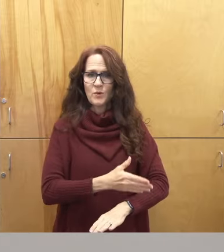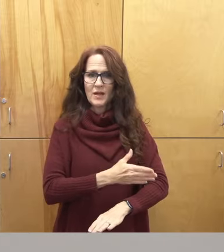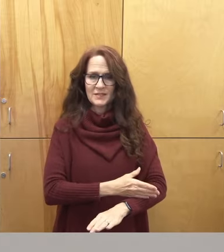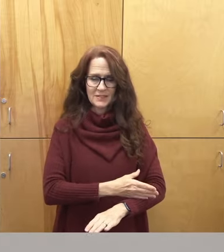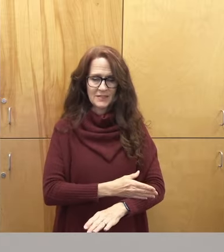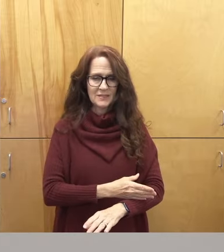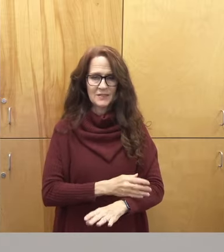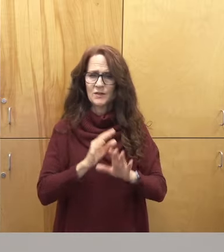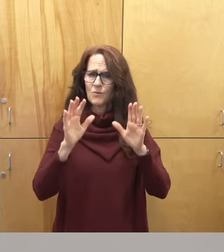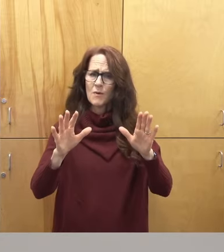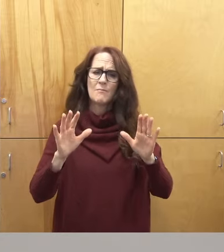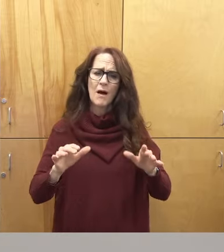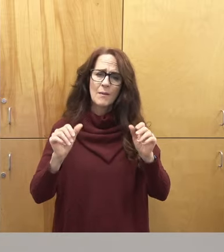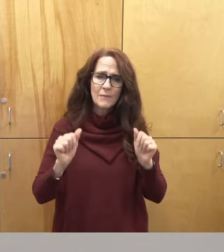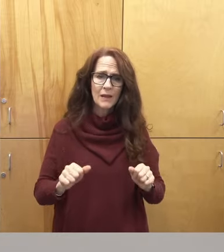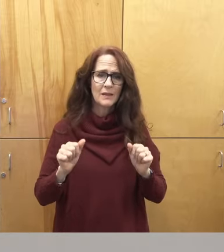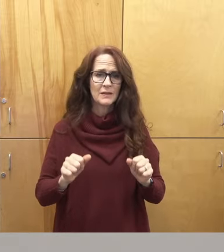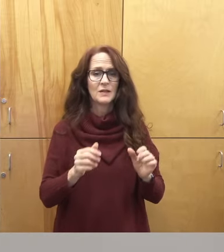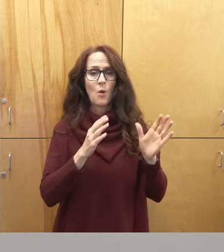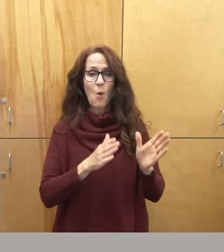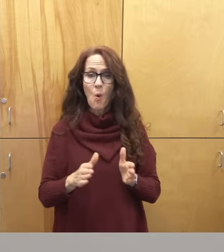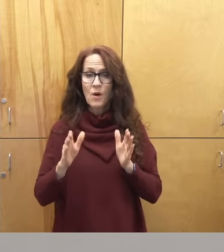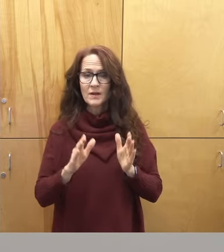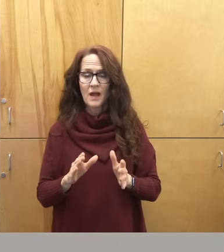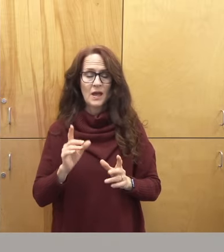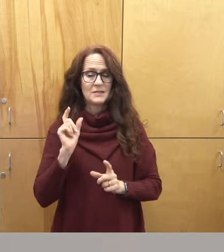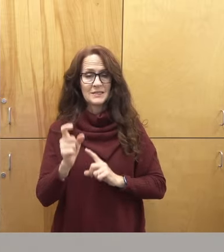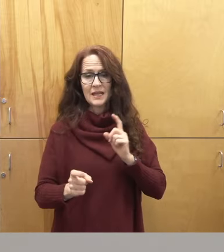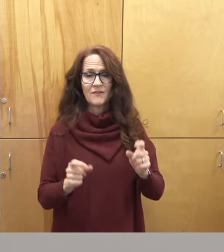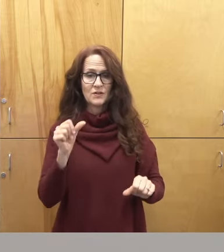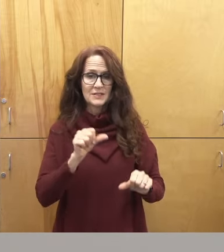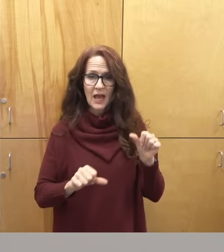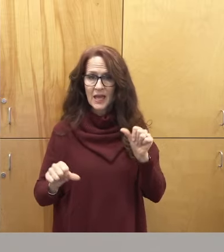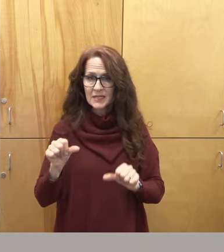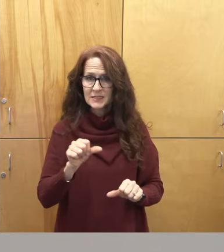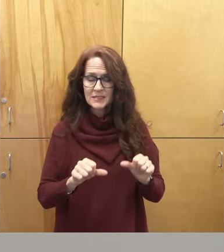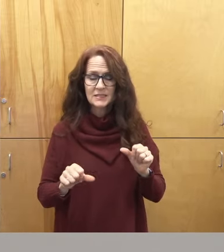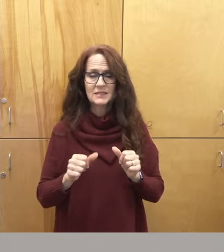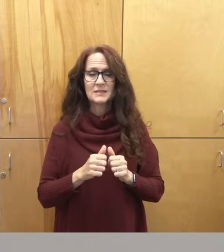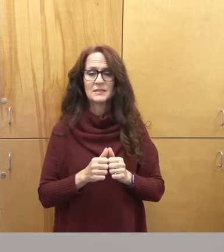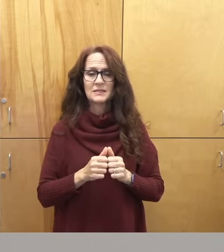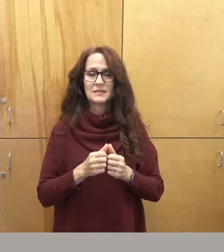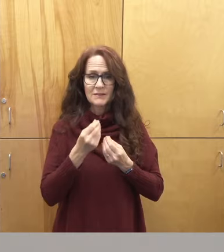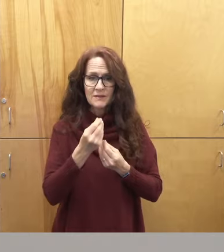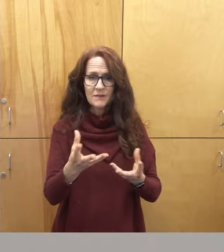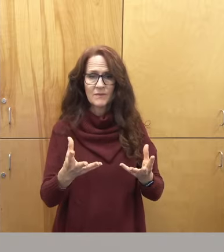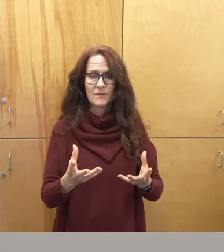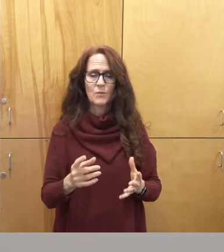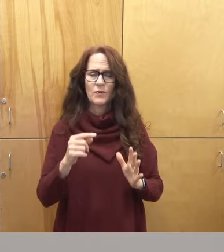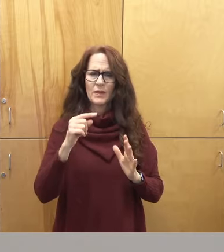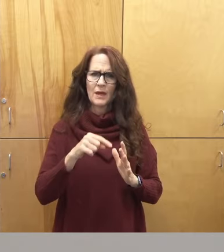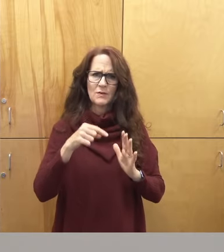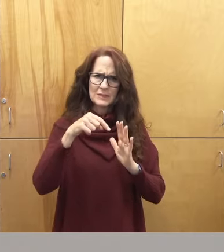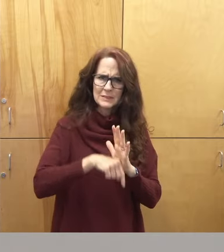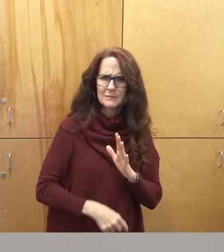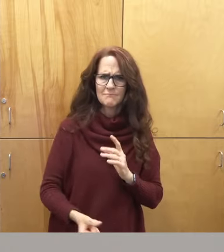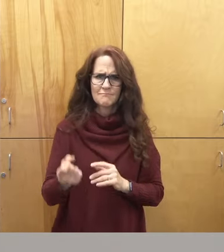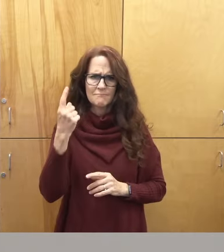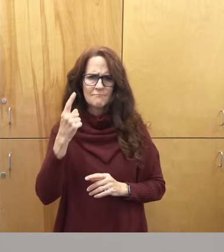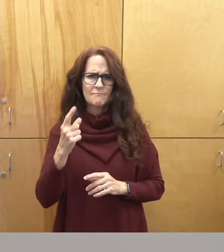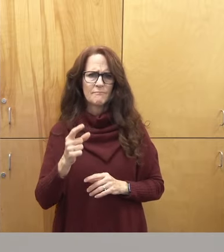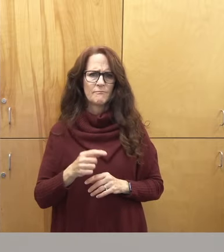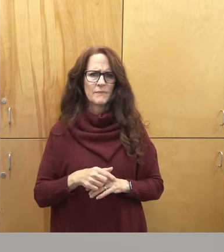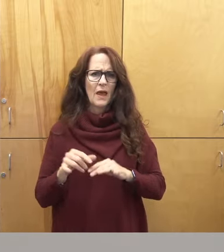Your remarkable ability to organize and deliver science content with a deep understanding of the subject matter,